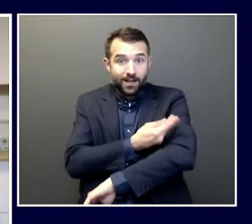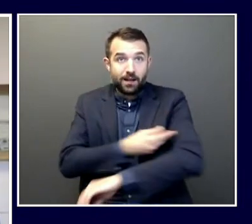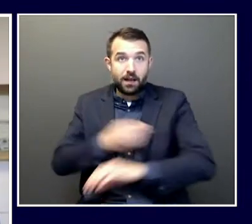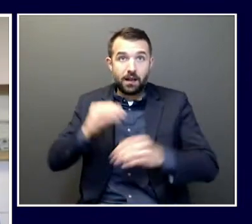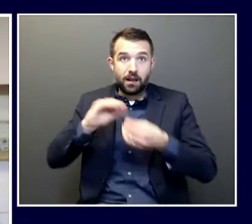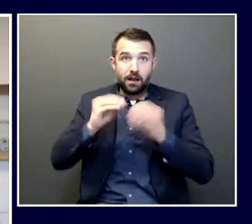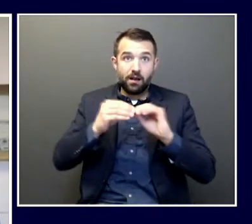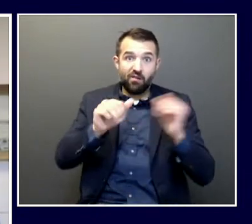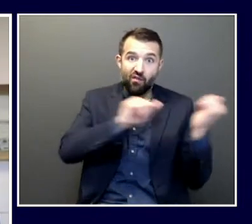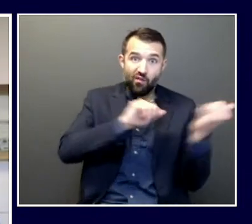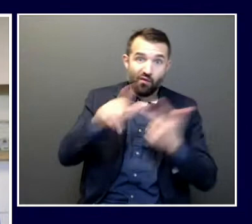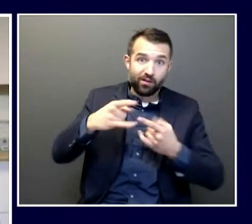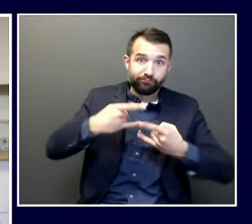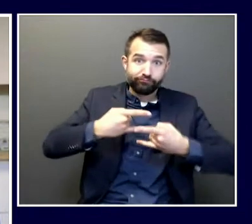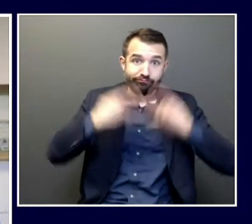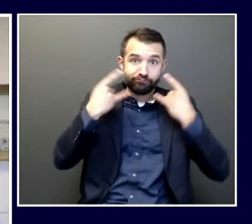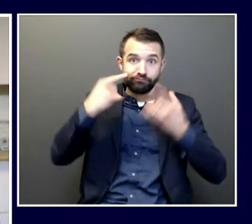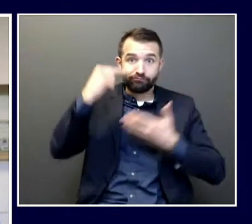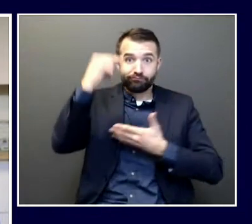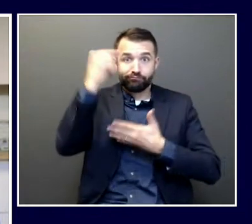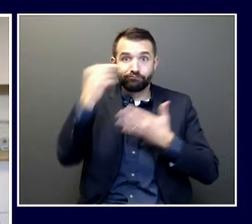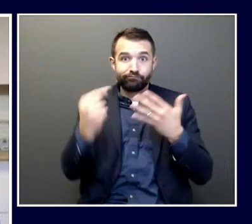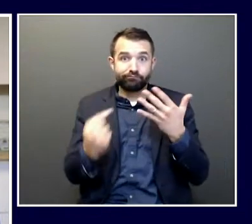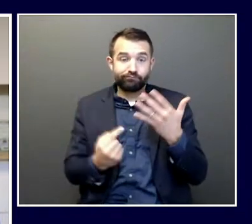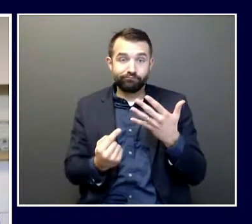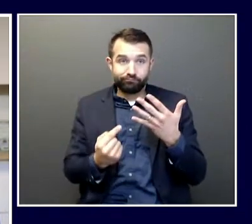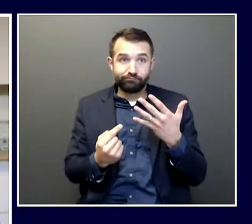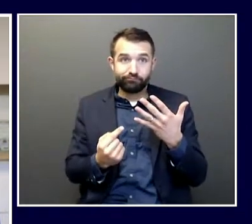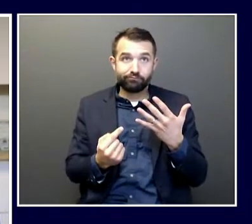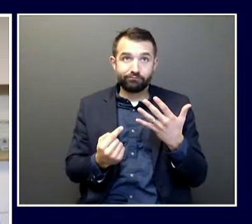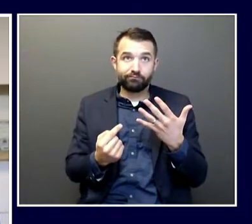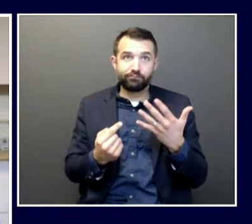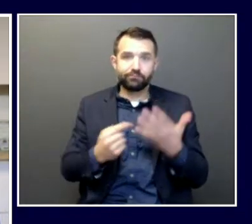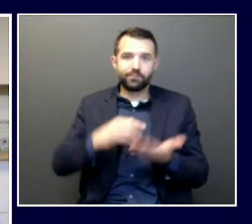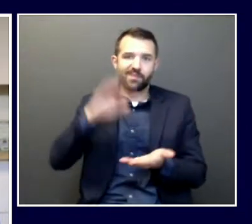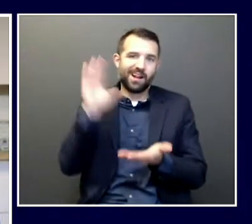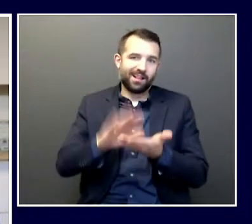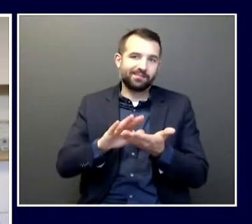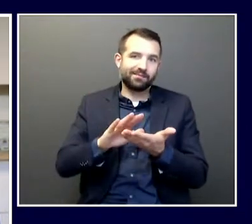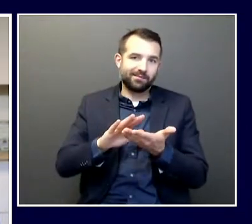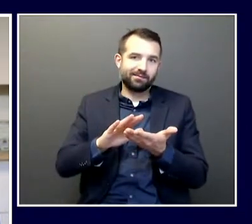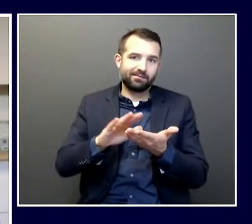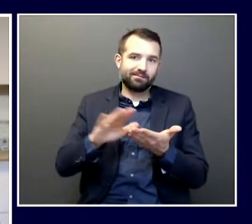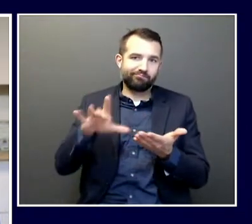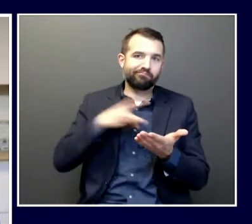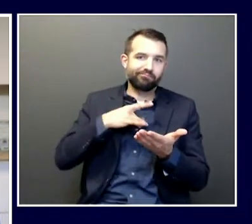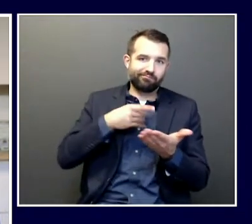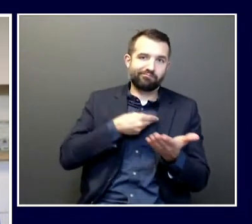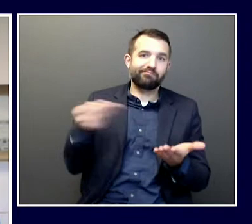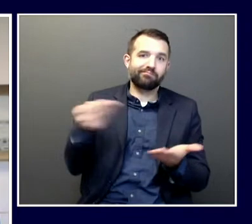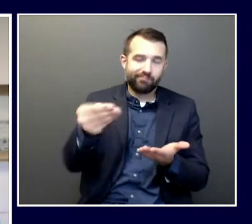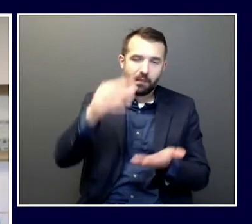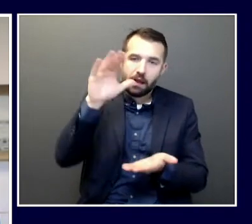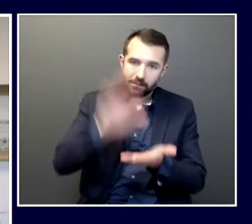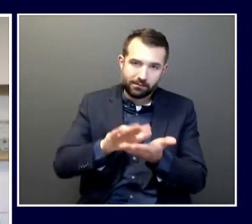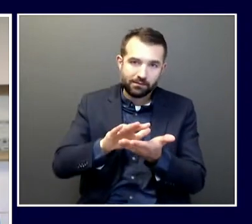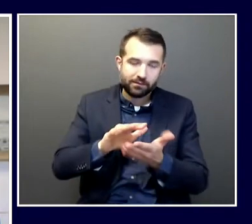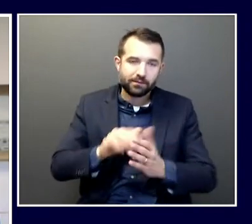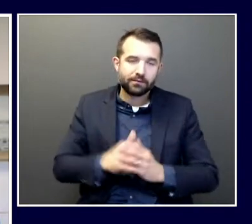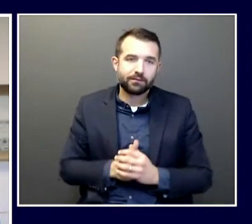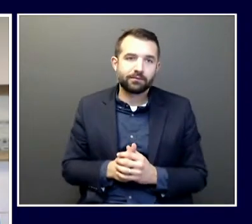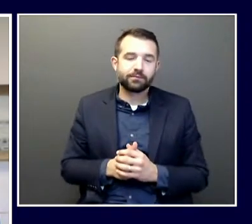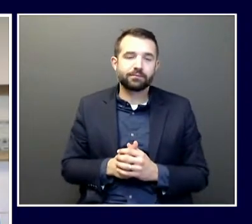in place, the lower the likelihood of any in-school transmission. This comes partly from a series of papers that the